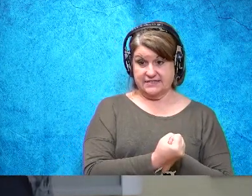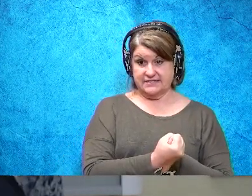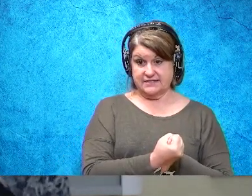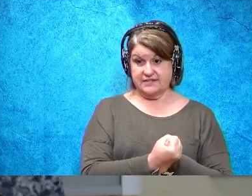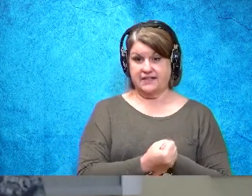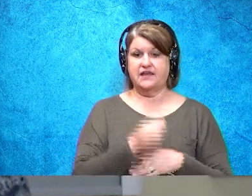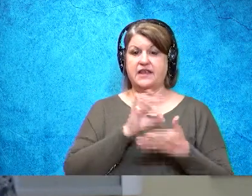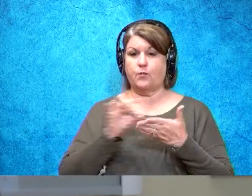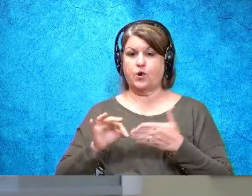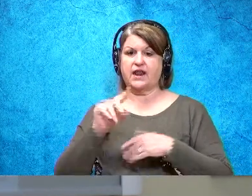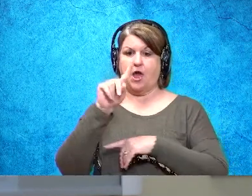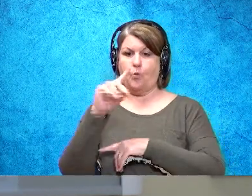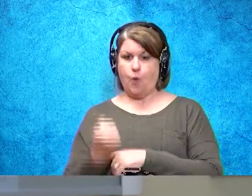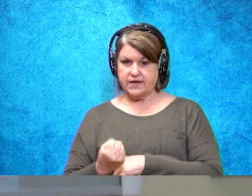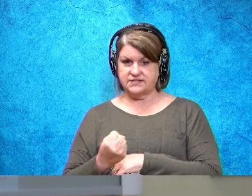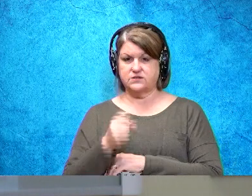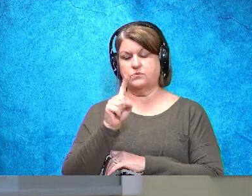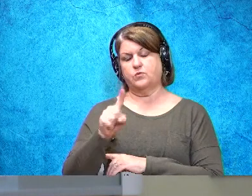our ones. 1, 2, 3,